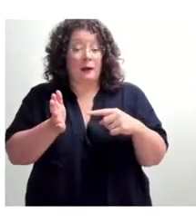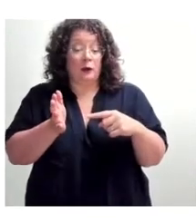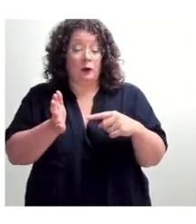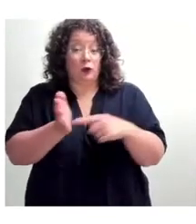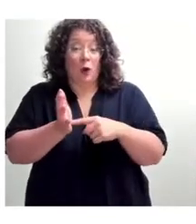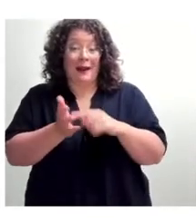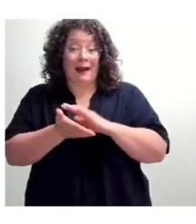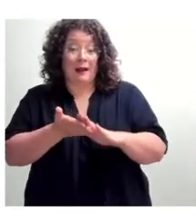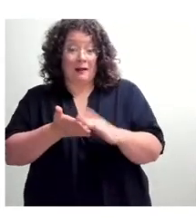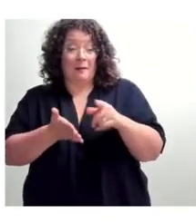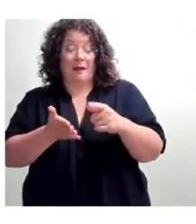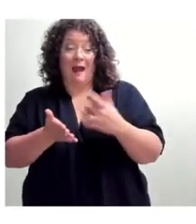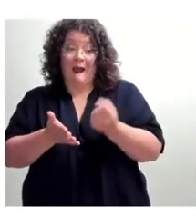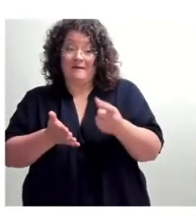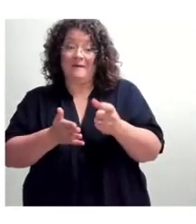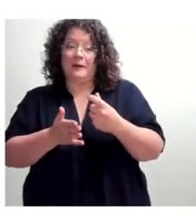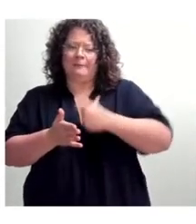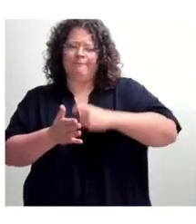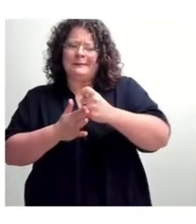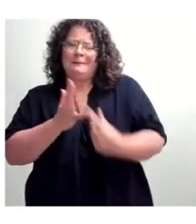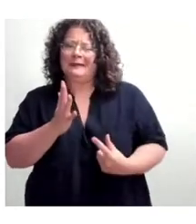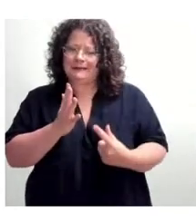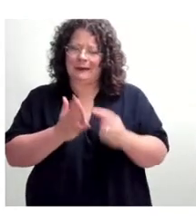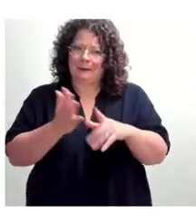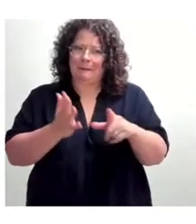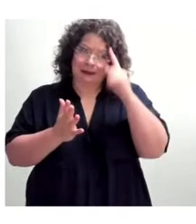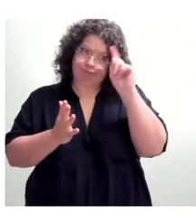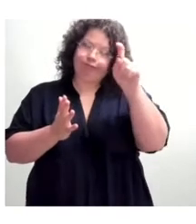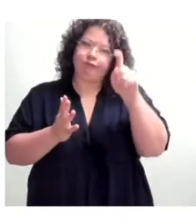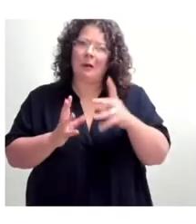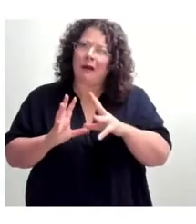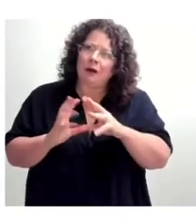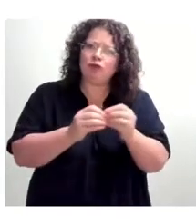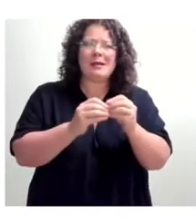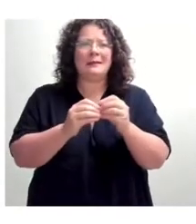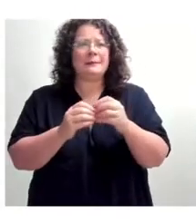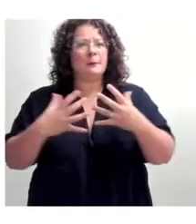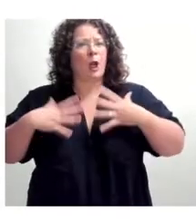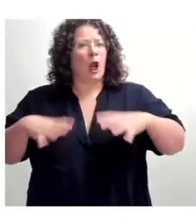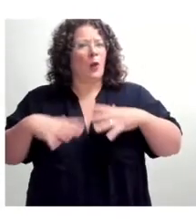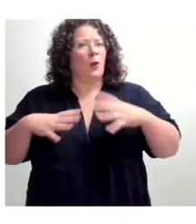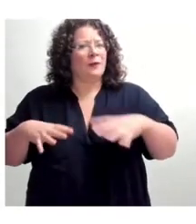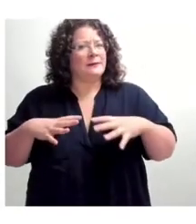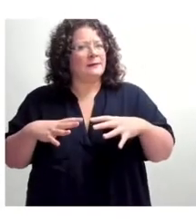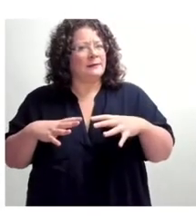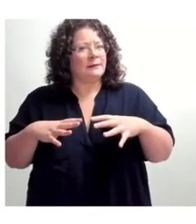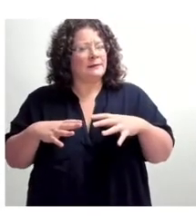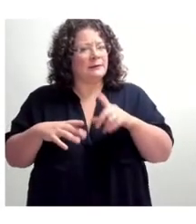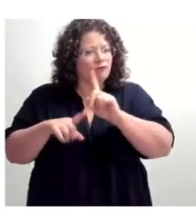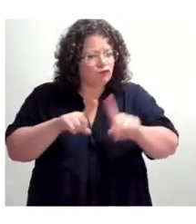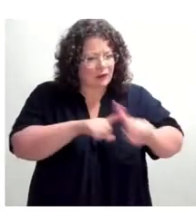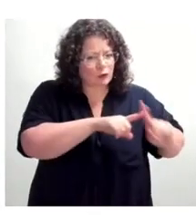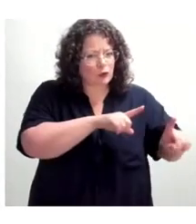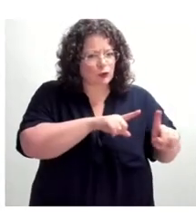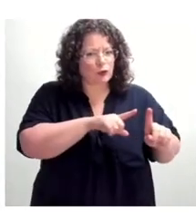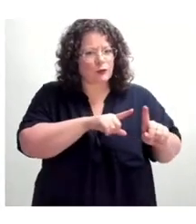successful. I think secondly, in the marketing of it, the whole end-to-end marketing was done from designing the